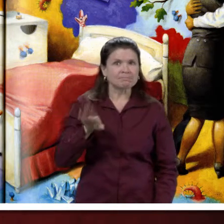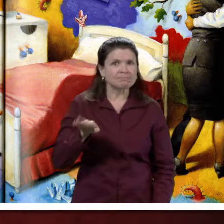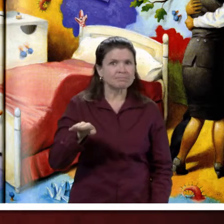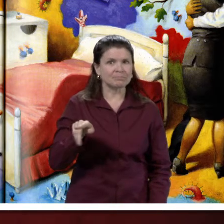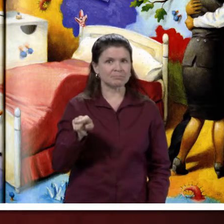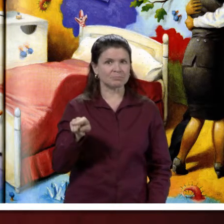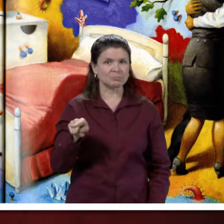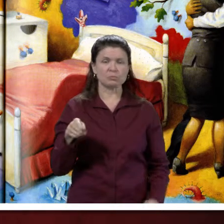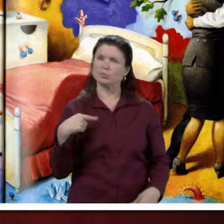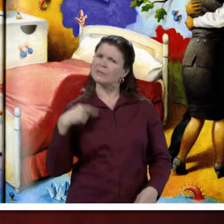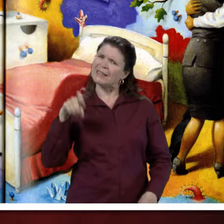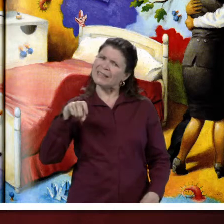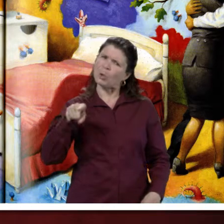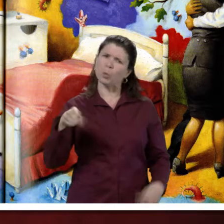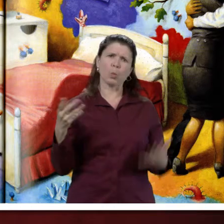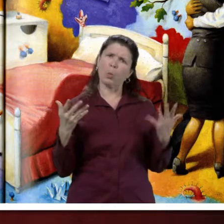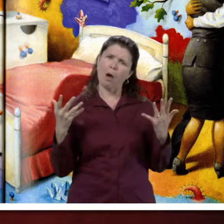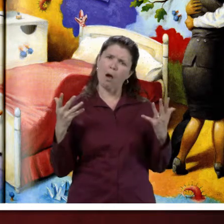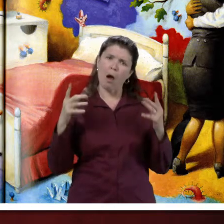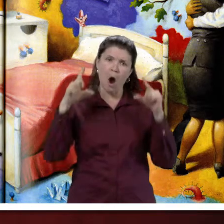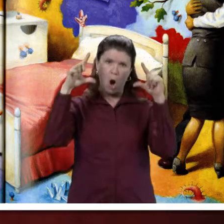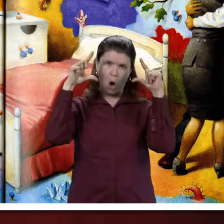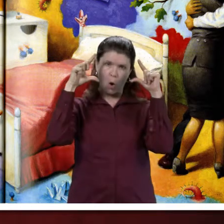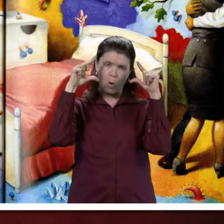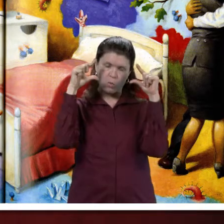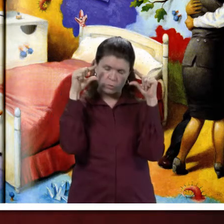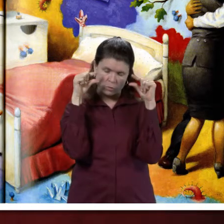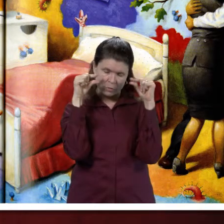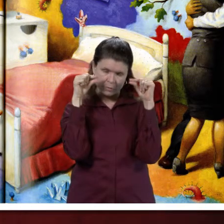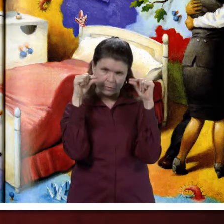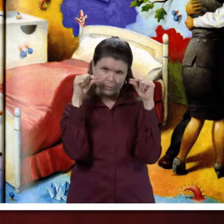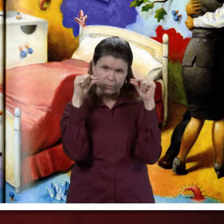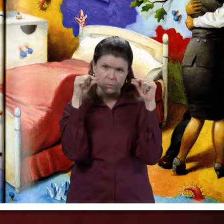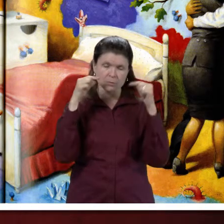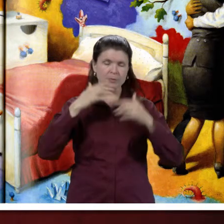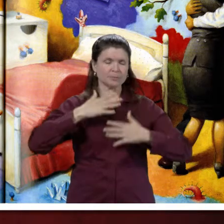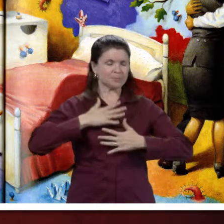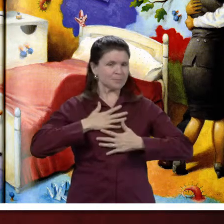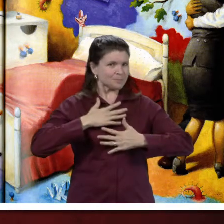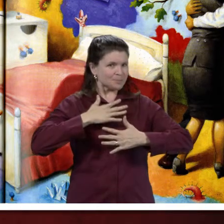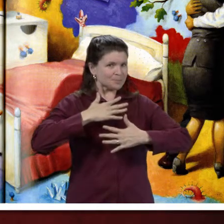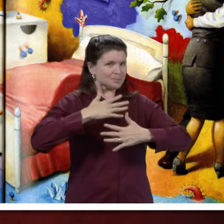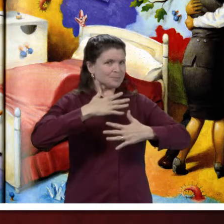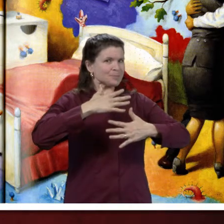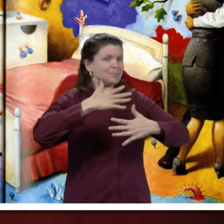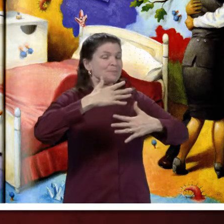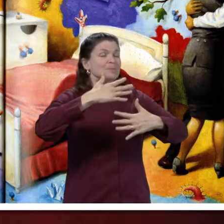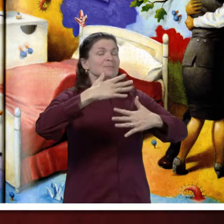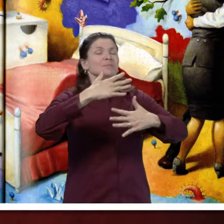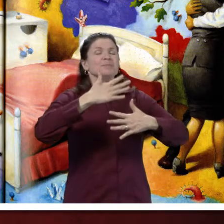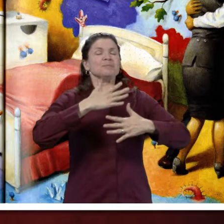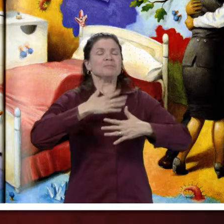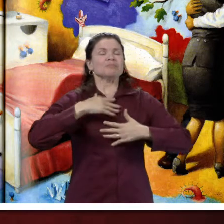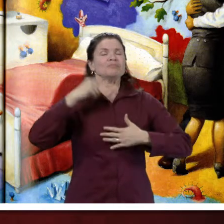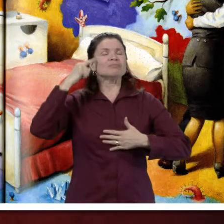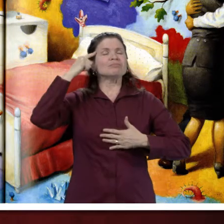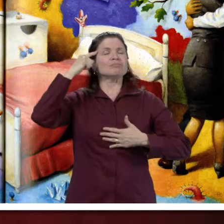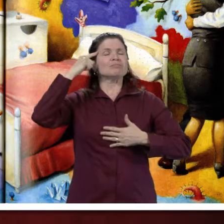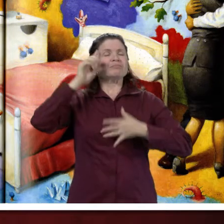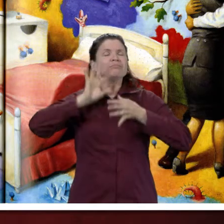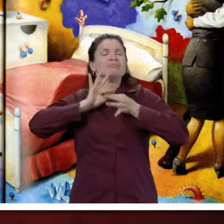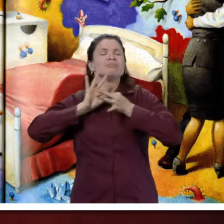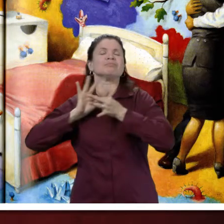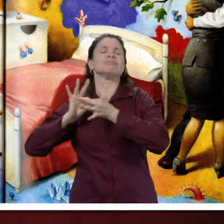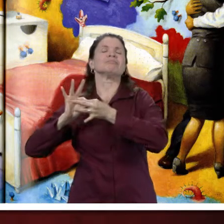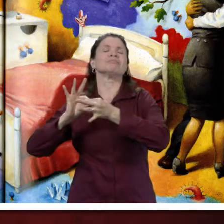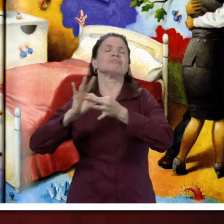One day, a woman who called herself an environmental therapist claimed she could cure Camilla. "Close your eyes,"